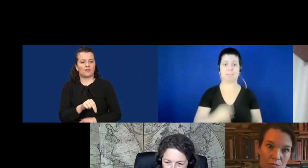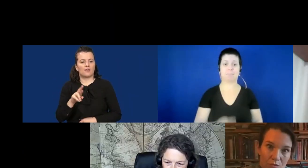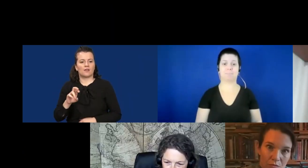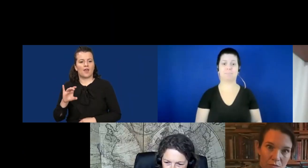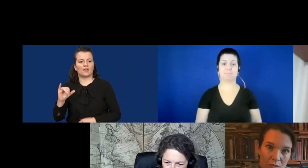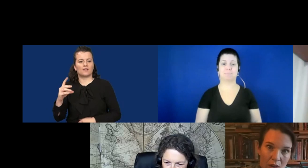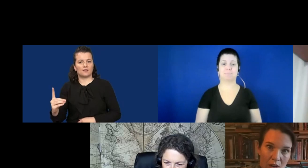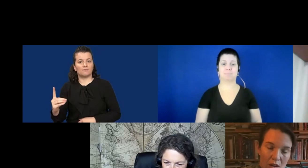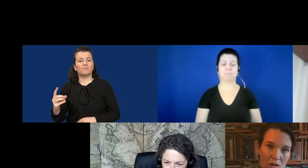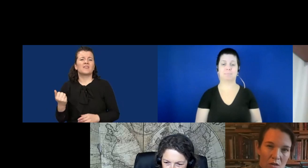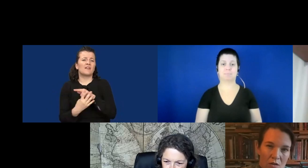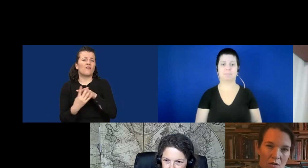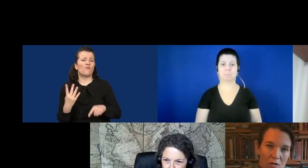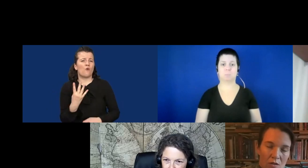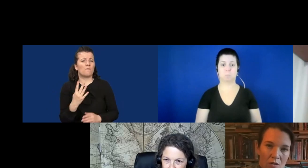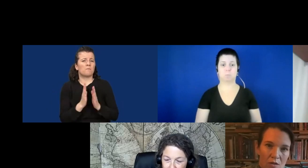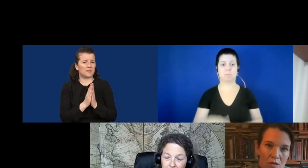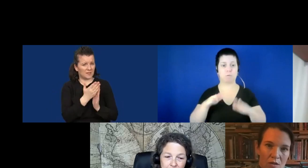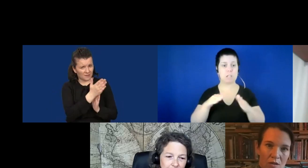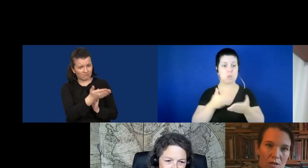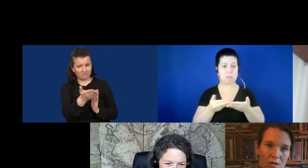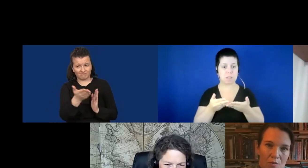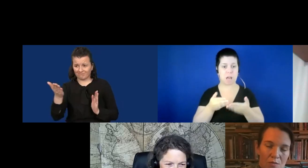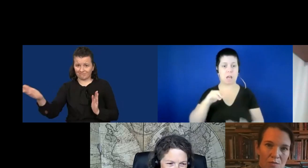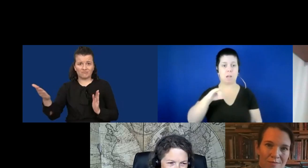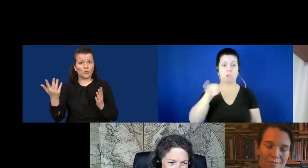Perhaps, shall we start with June?